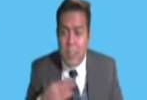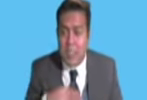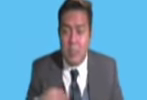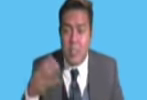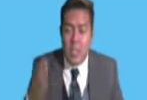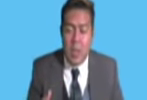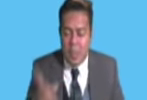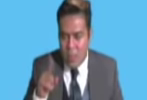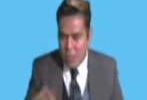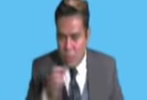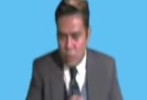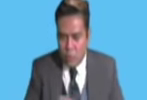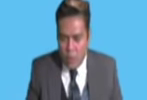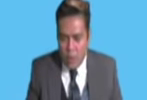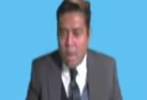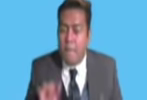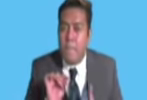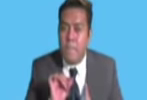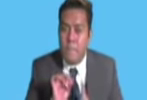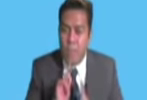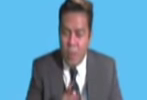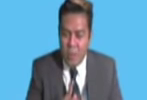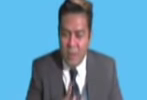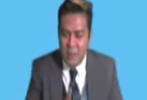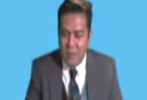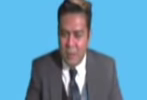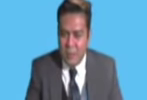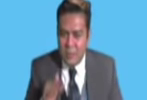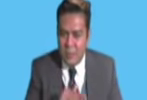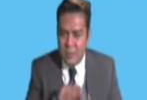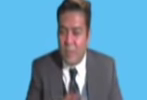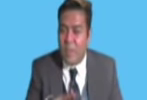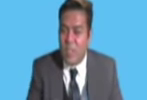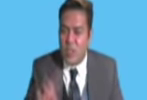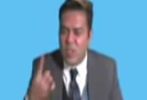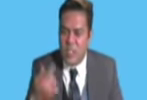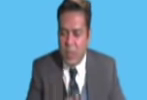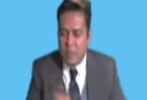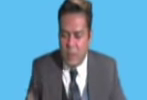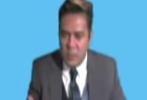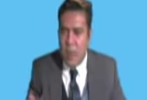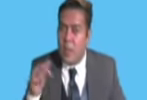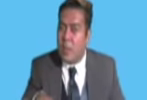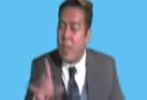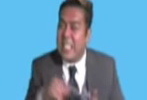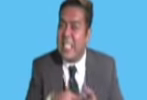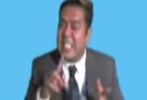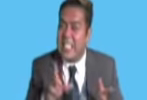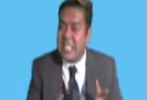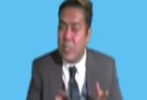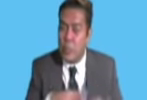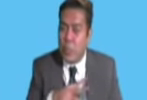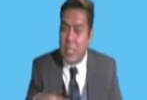that strongly suggests political interference by this Fiji First government. And because of this, the TC Winston